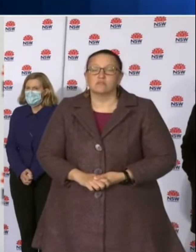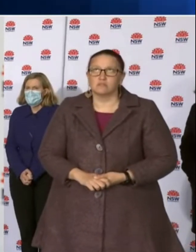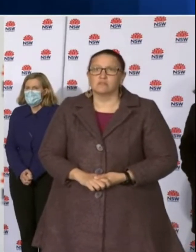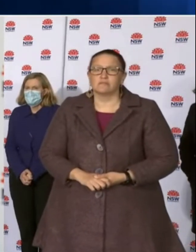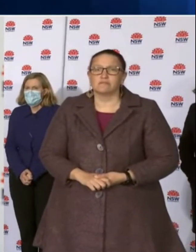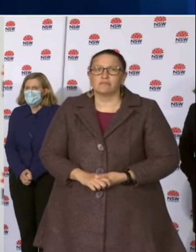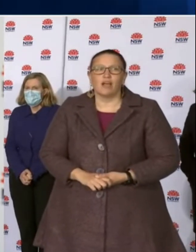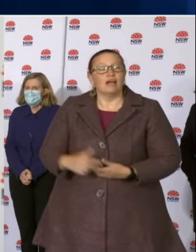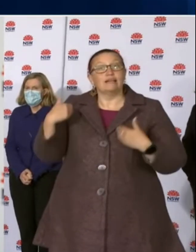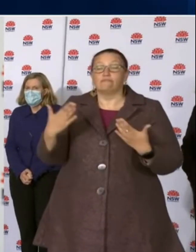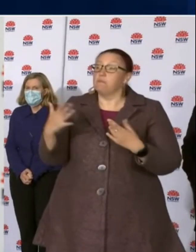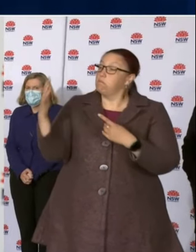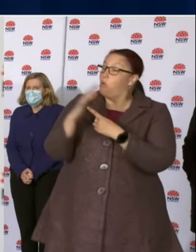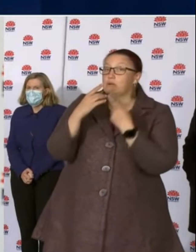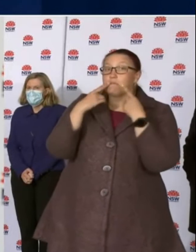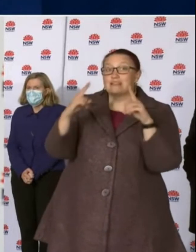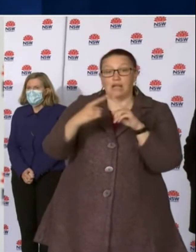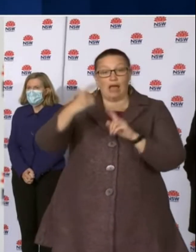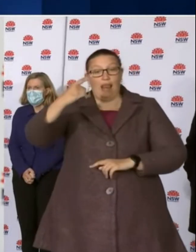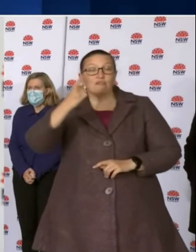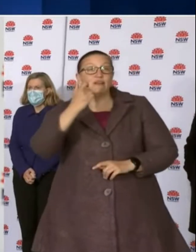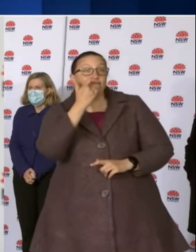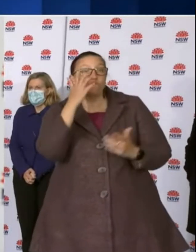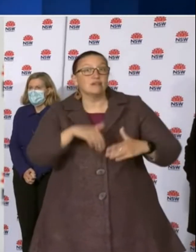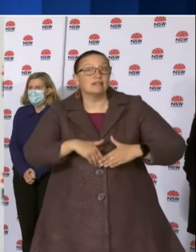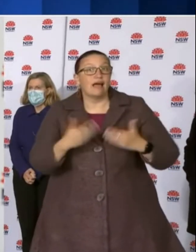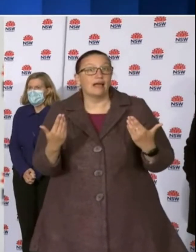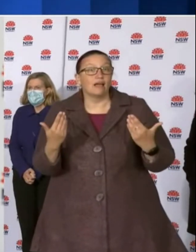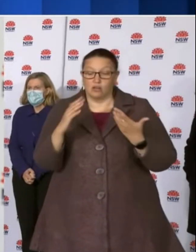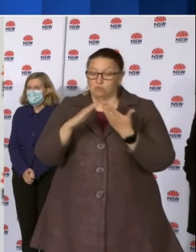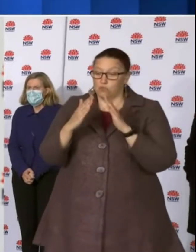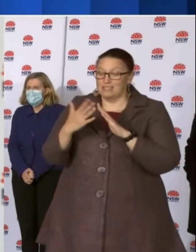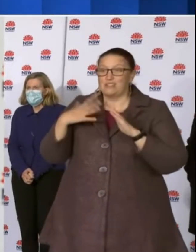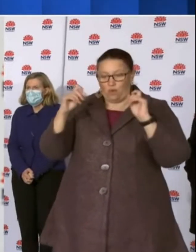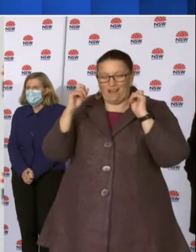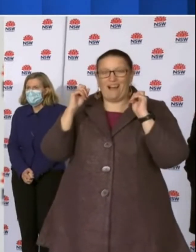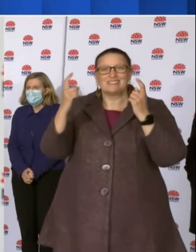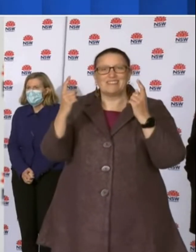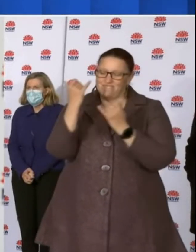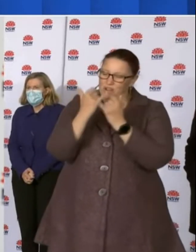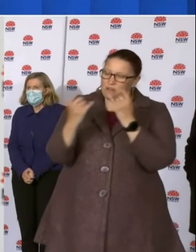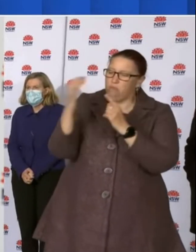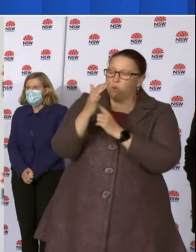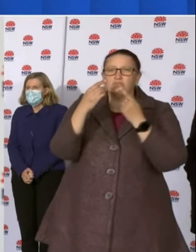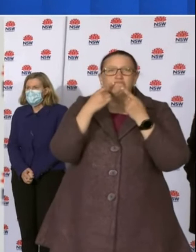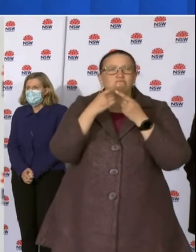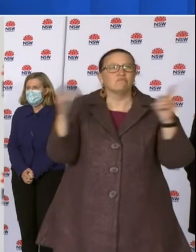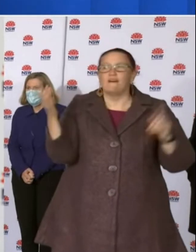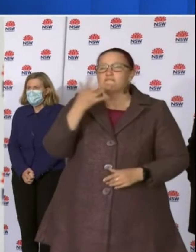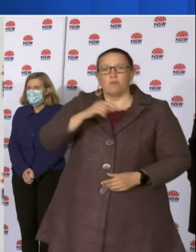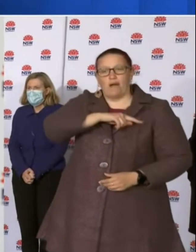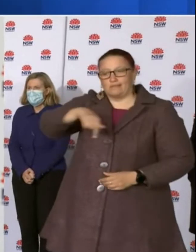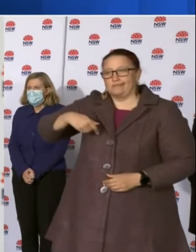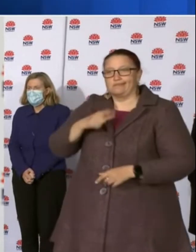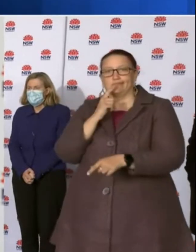important message which goes out at 11 o'clock each day in a way that the community would understand the significance of what we're asking